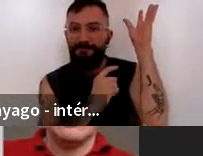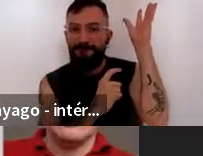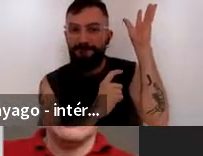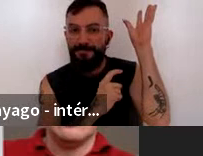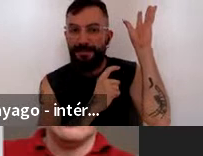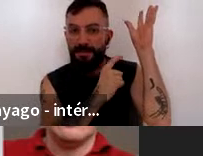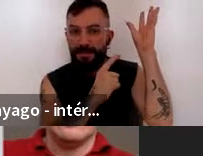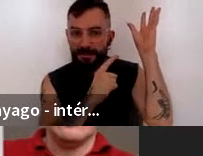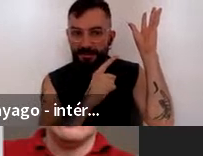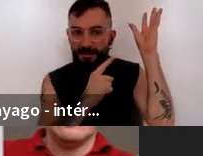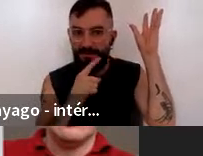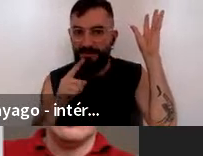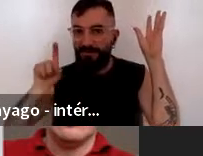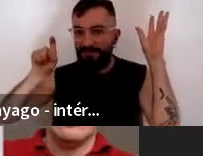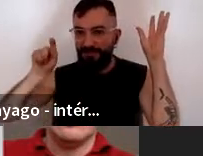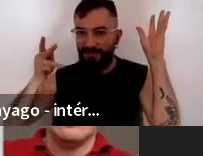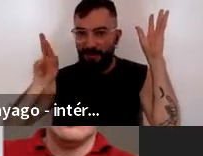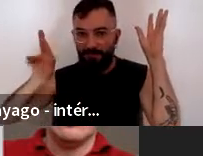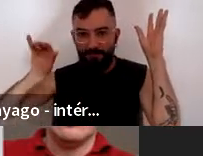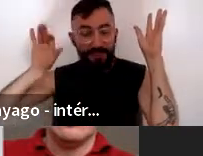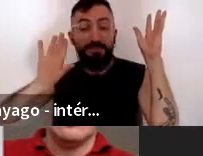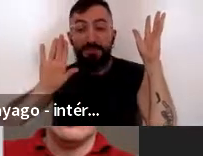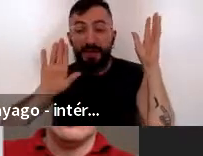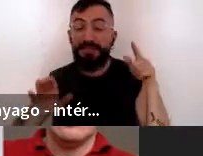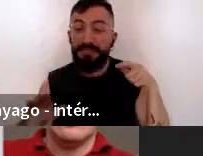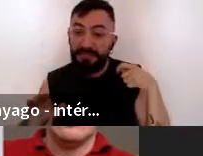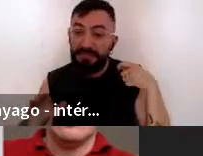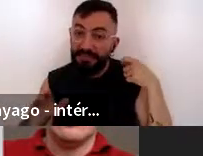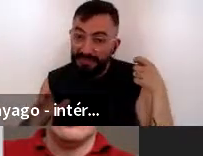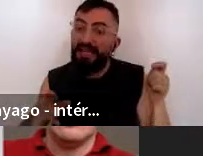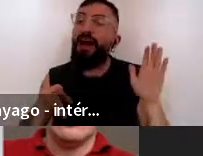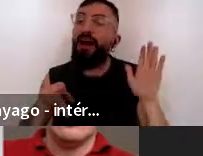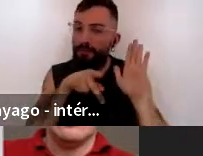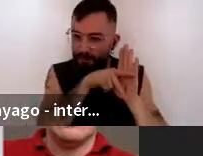all. And actually, the sign